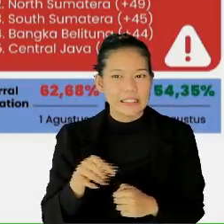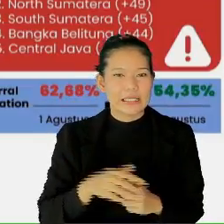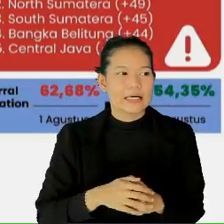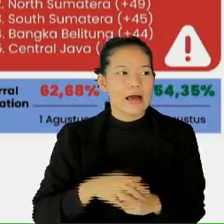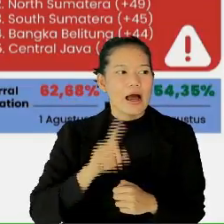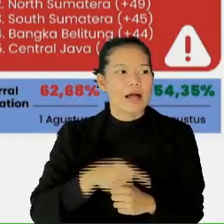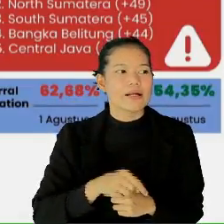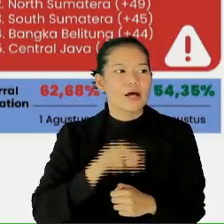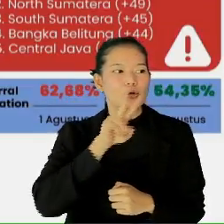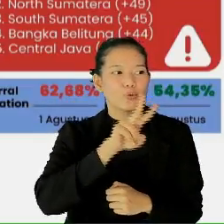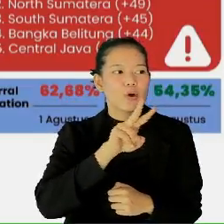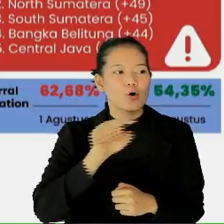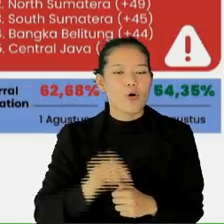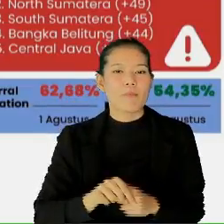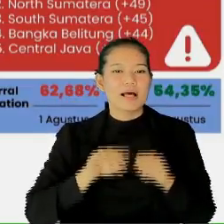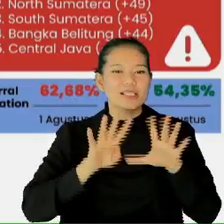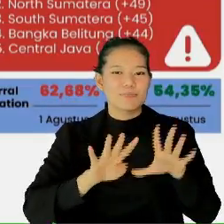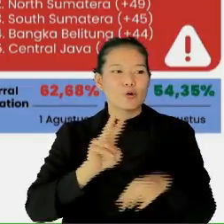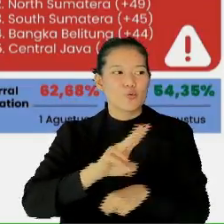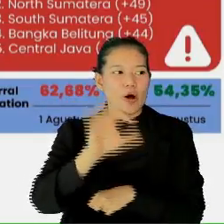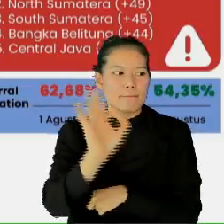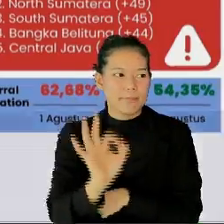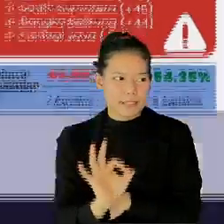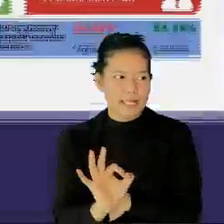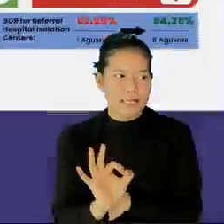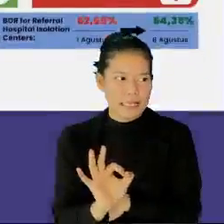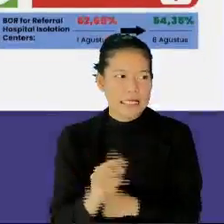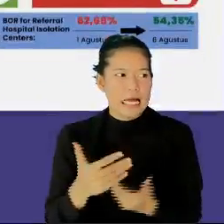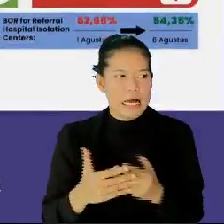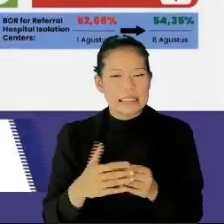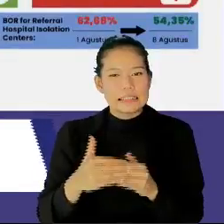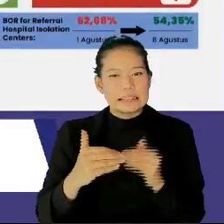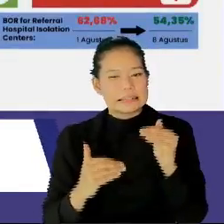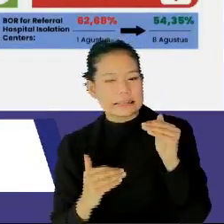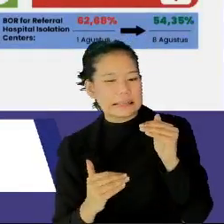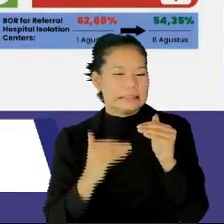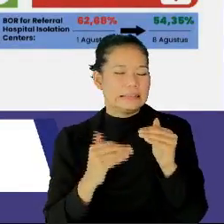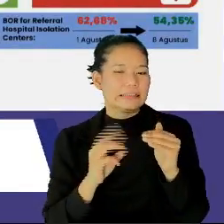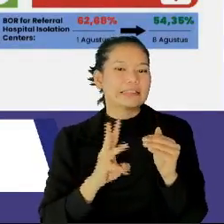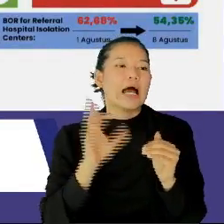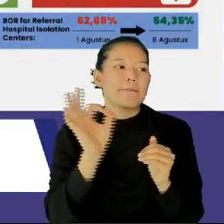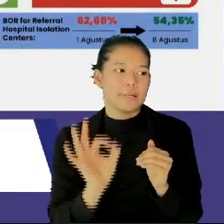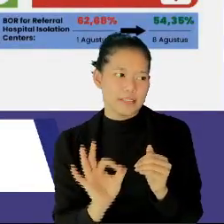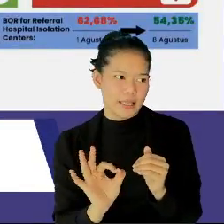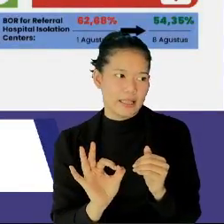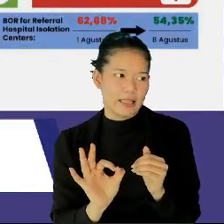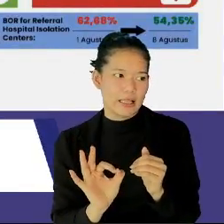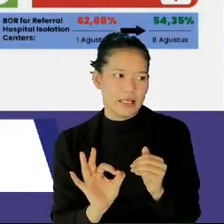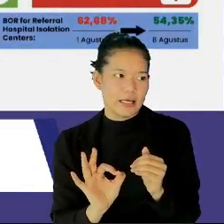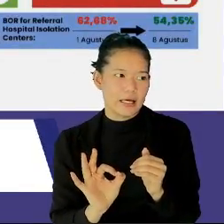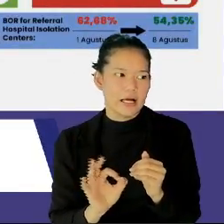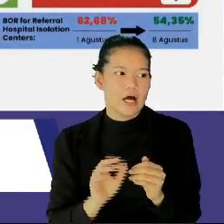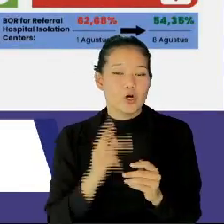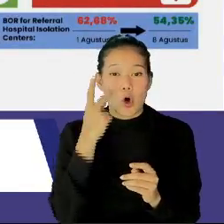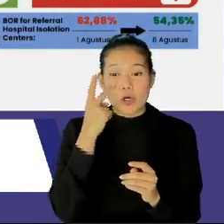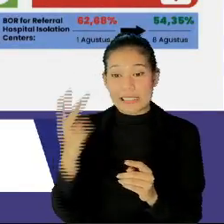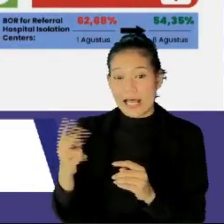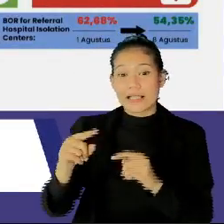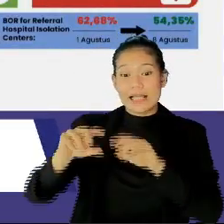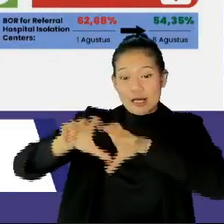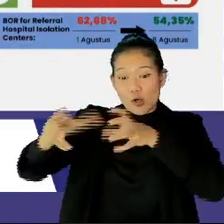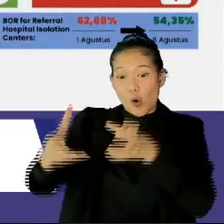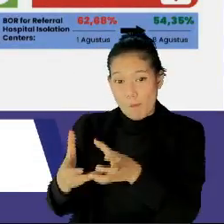at 2.92%, or close to 3%, Comparatively, global death rates